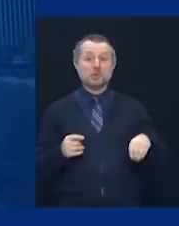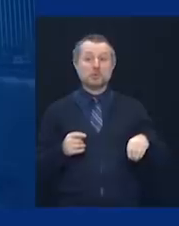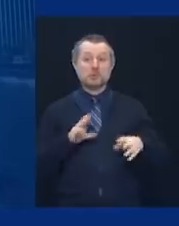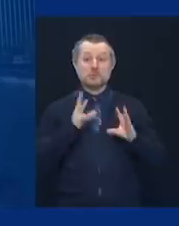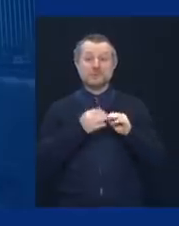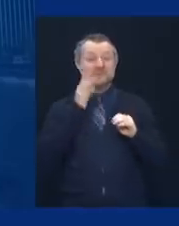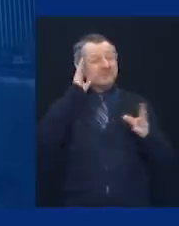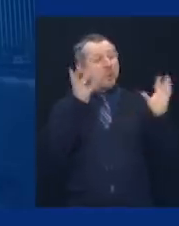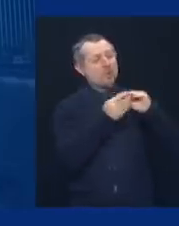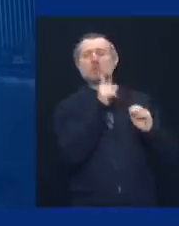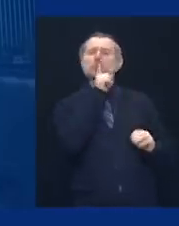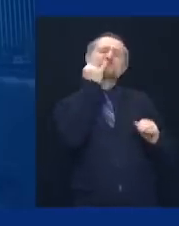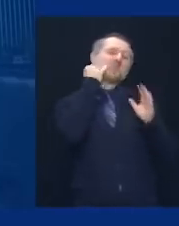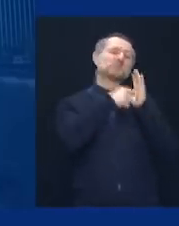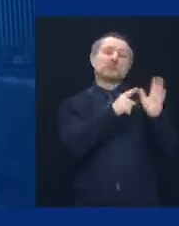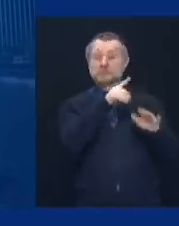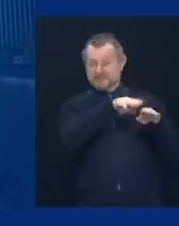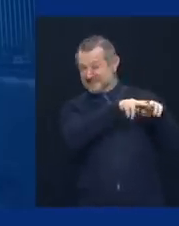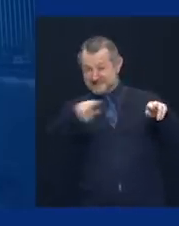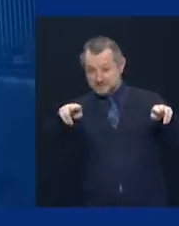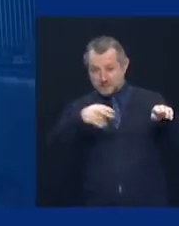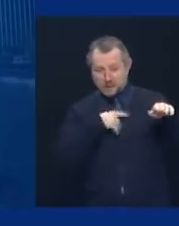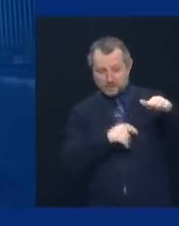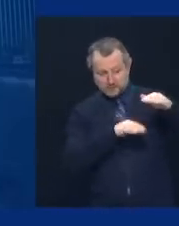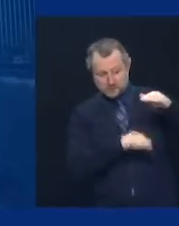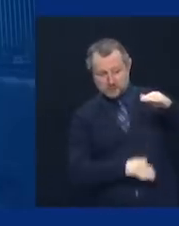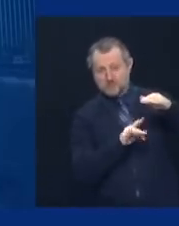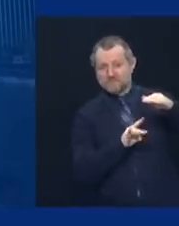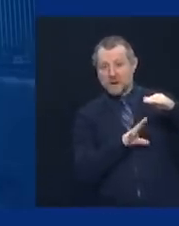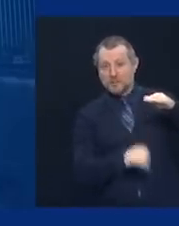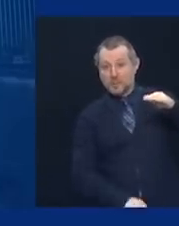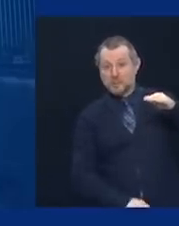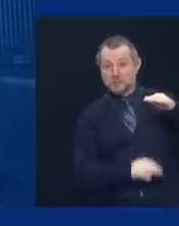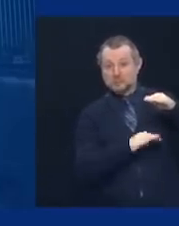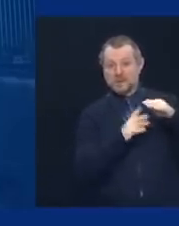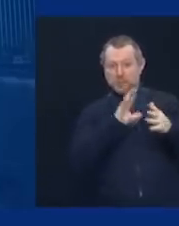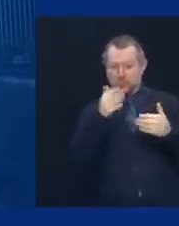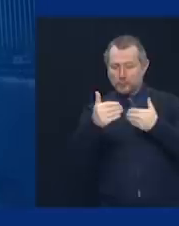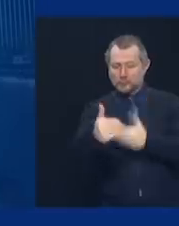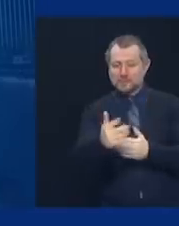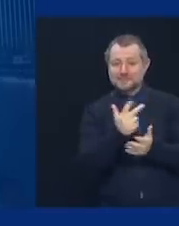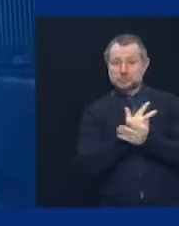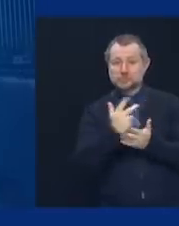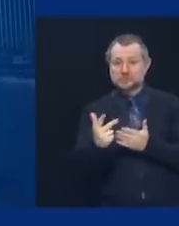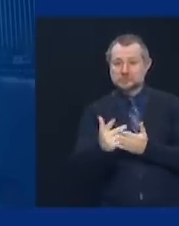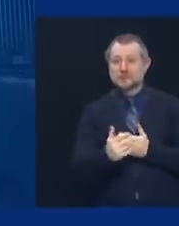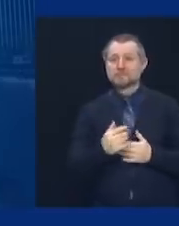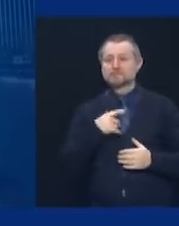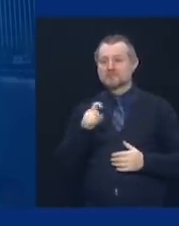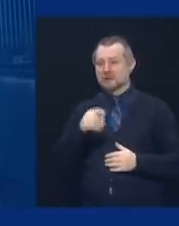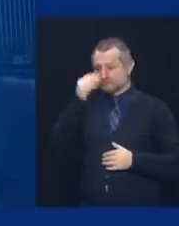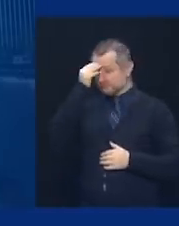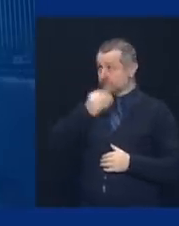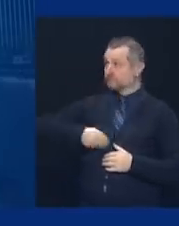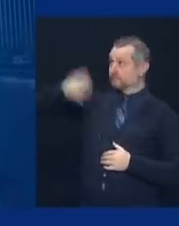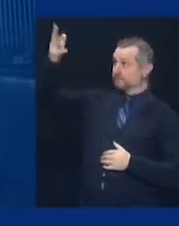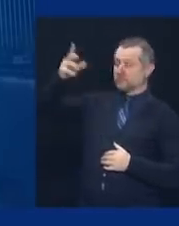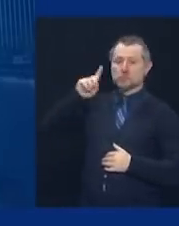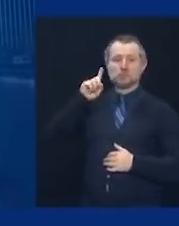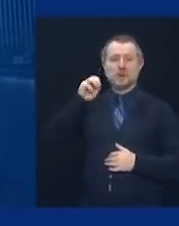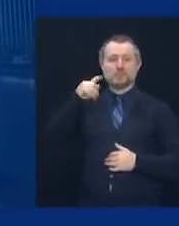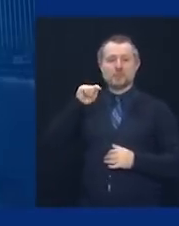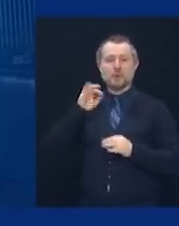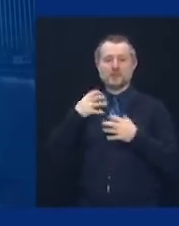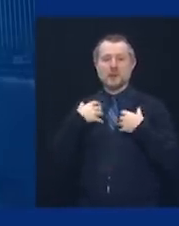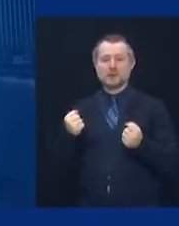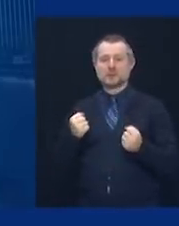weeks, they must notify the state. It's a little confusing. they're looking at a rate of increase.